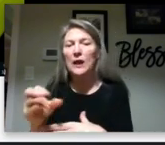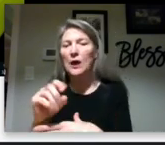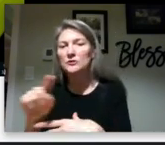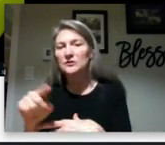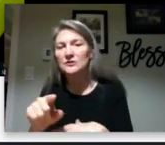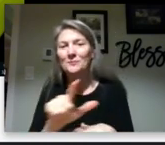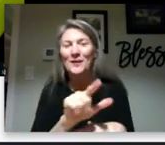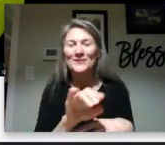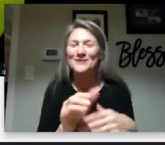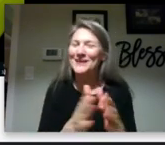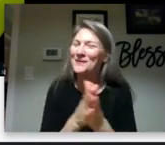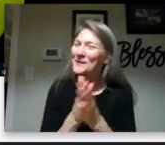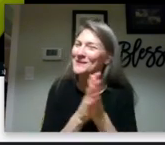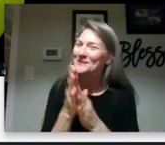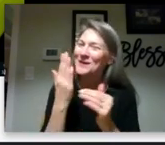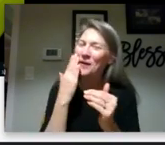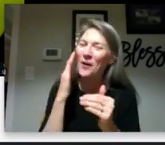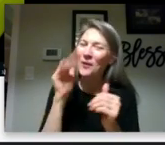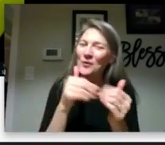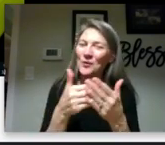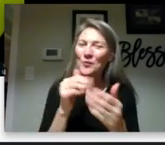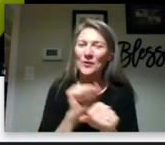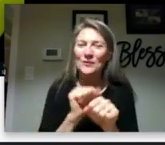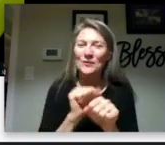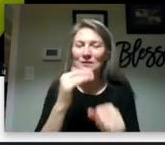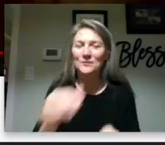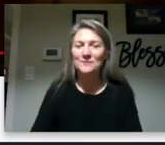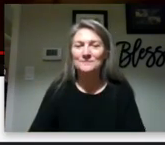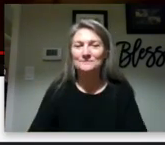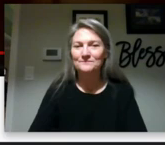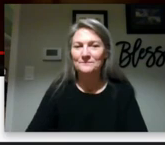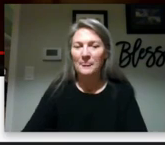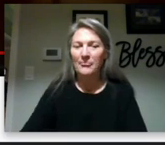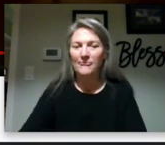to see all of your awesome work. Thanks, guys.